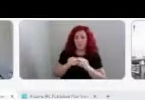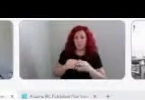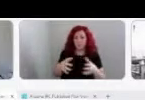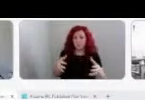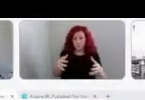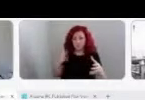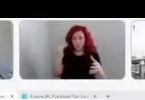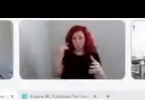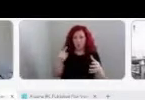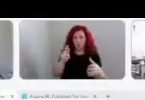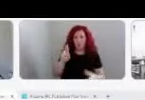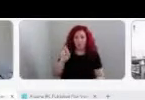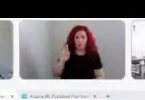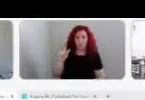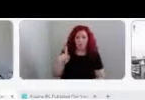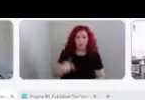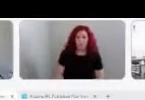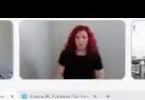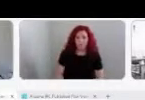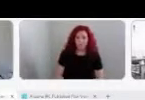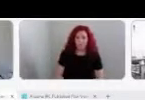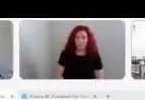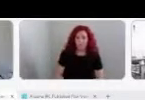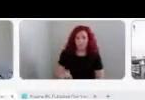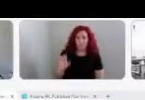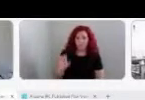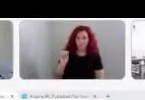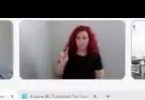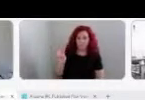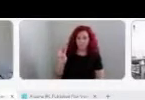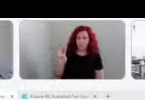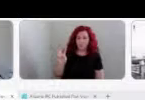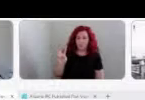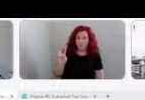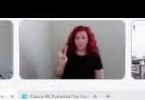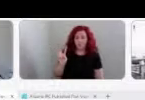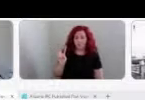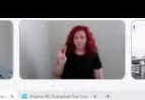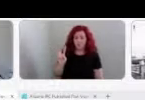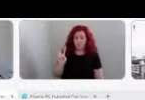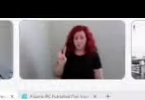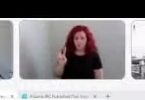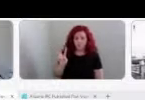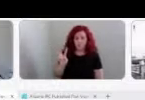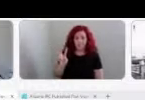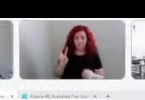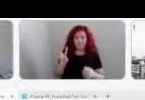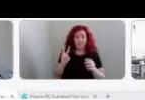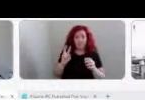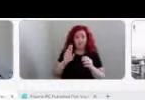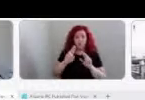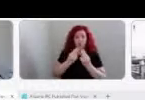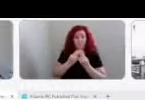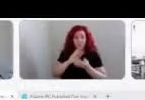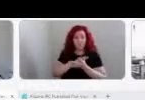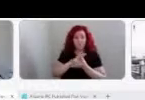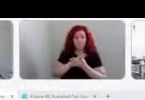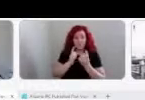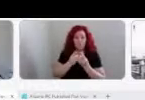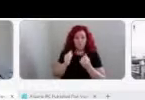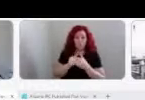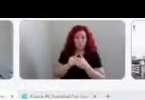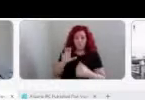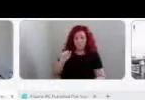because they're rural oral valley shares the amphi unified school district with casa dobies in